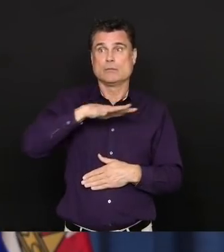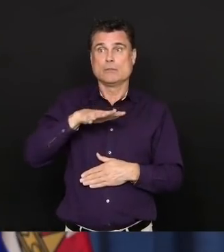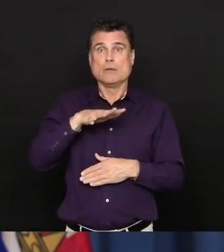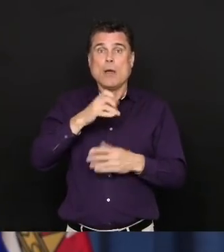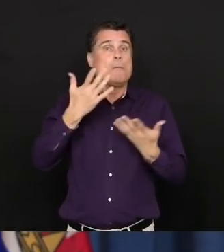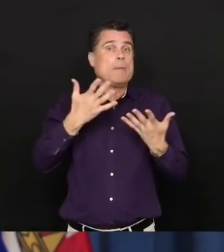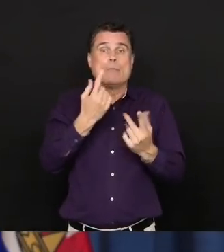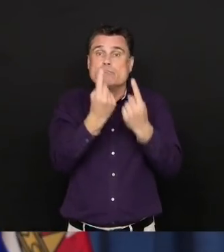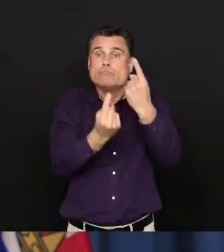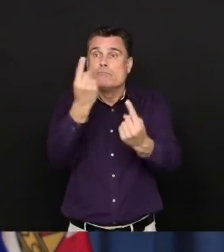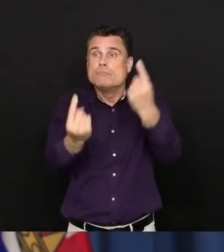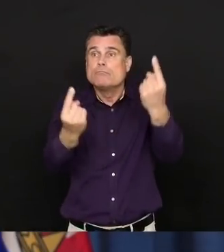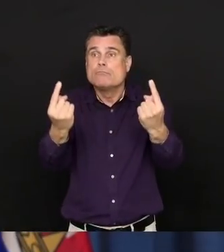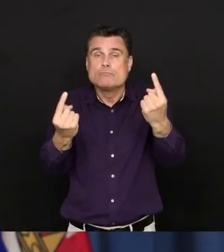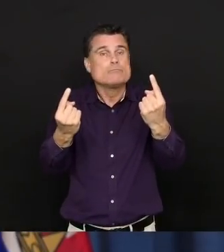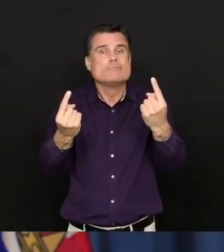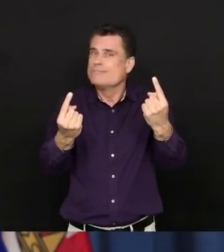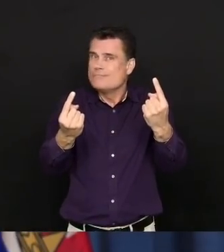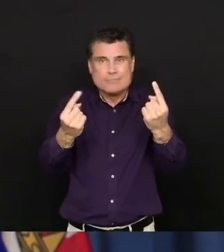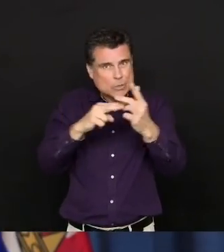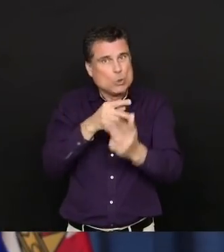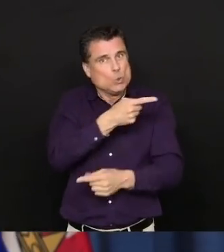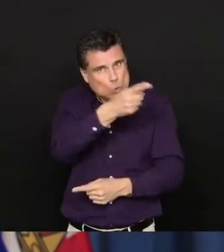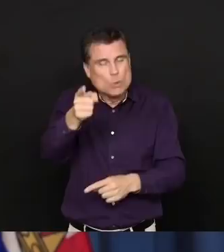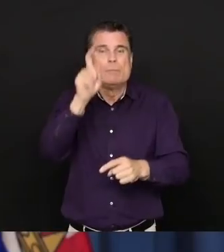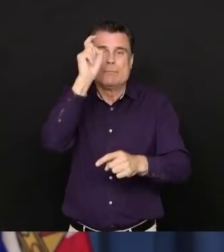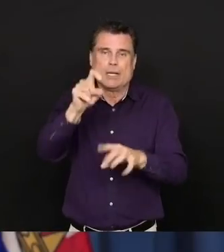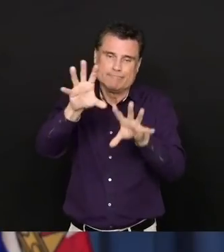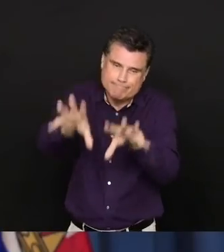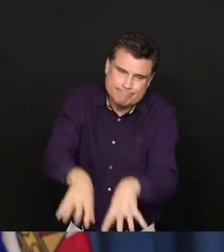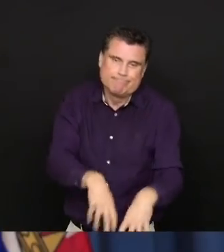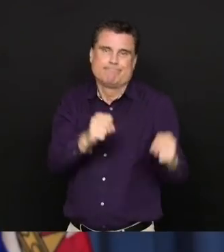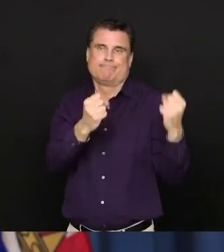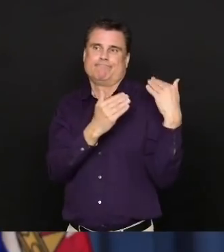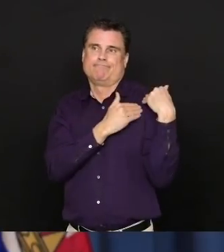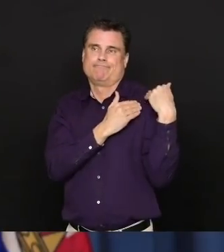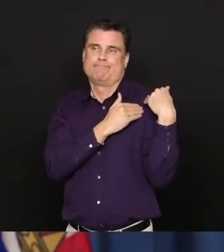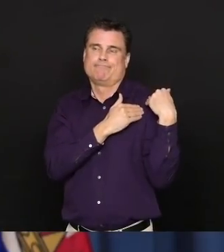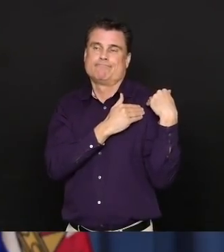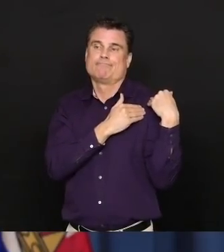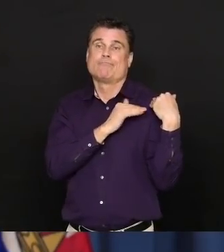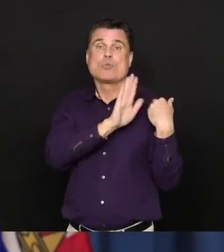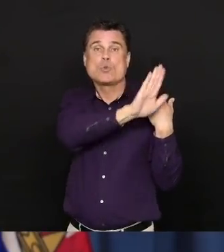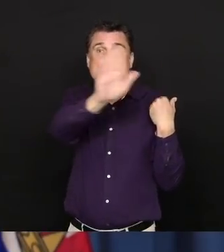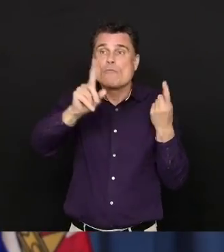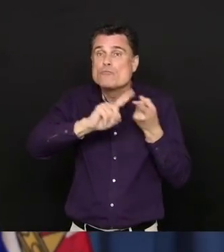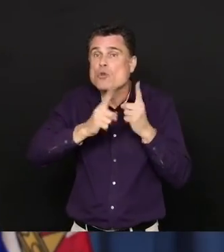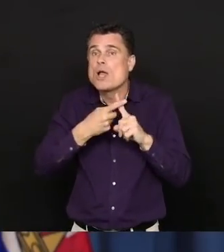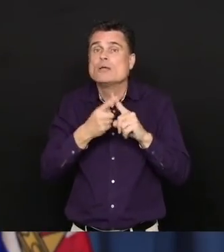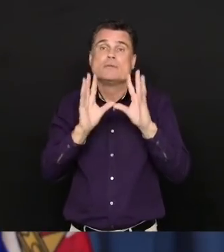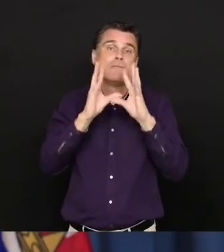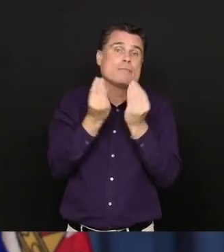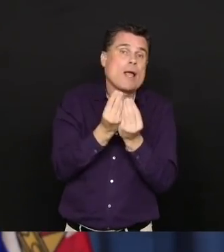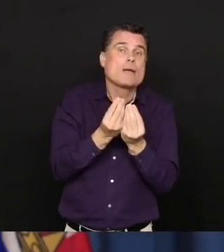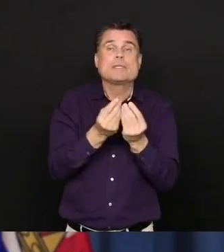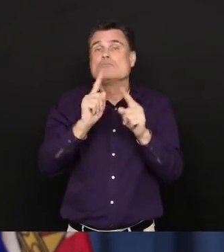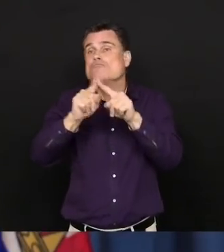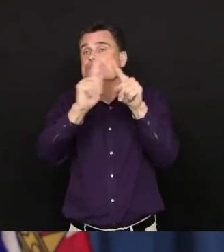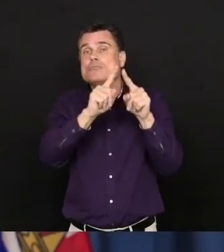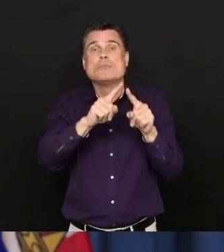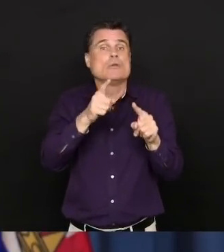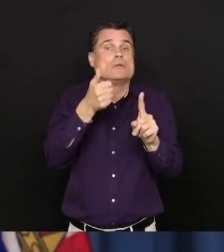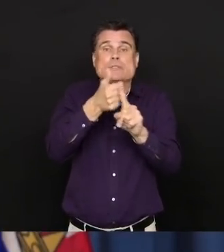where necessary to support by dropping off food, so that when people come to airports, they don't go past and go to Save-On, they don't